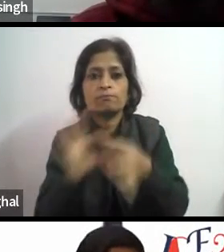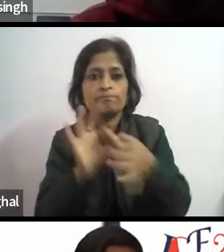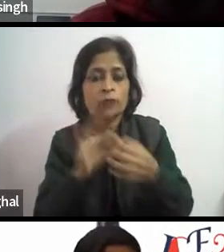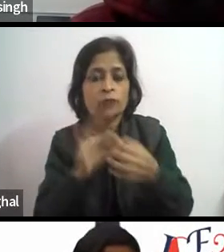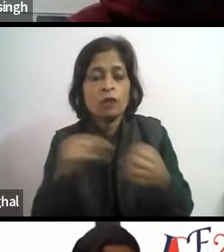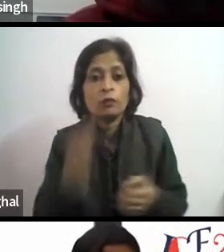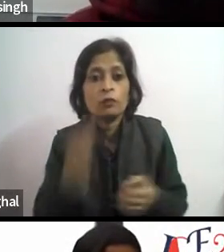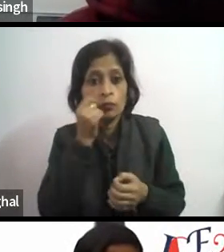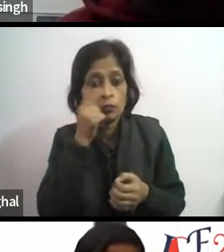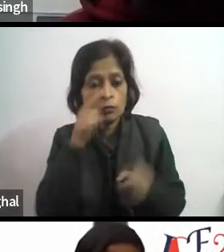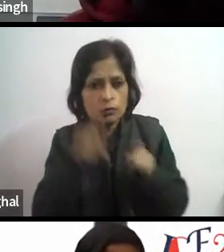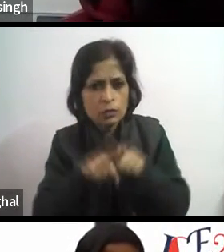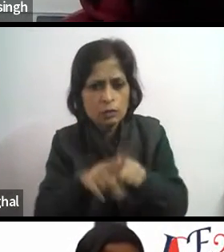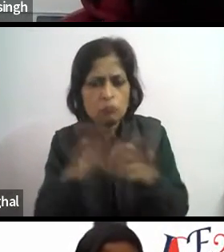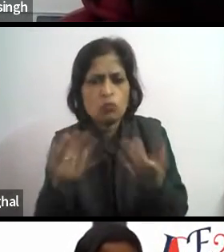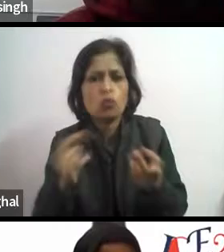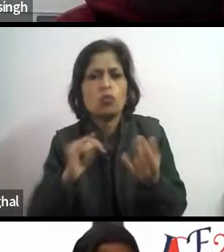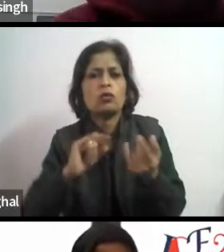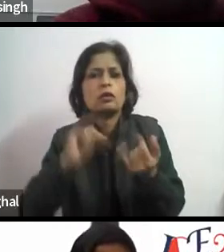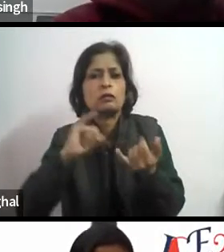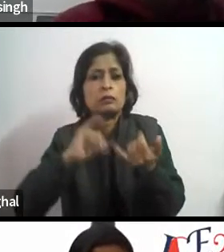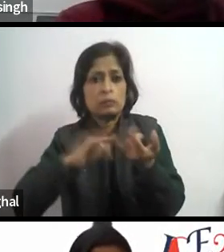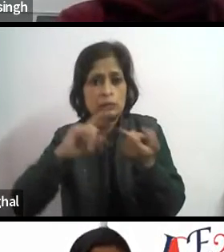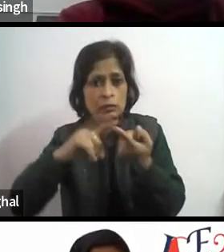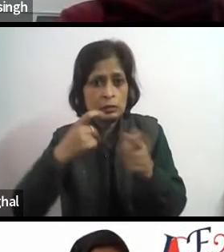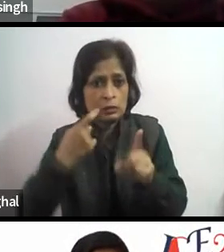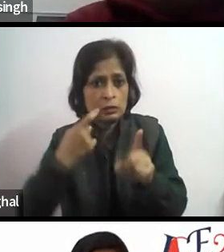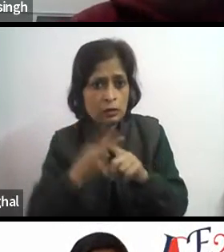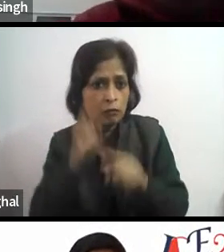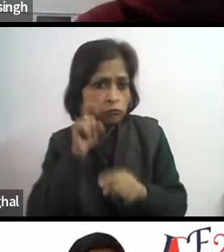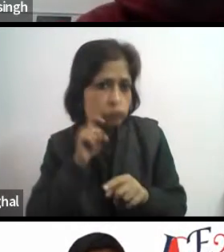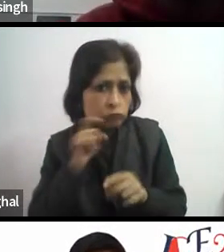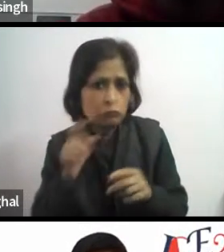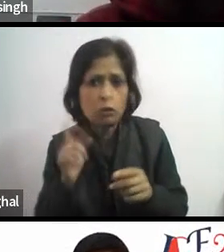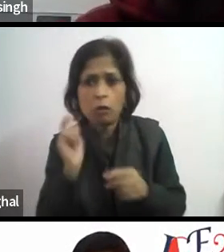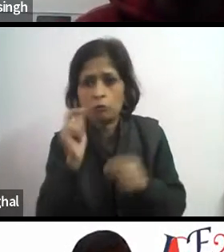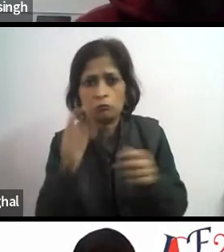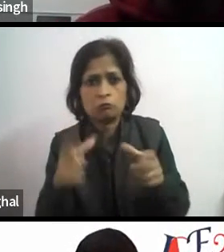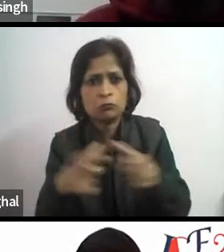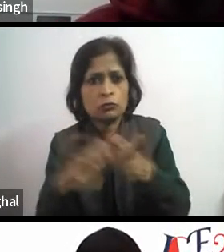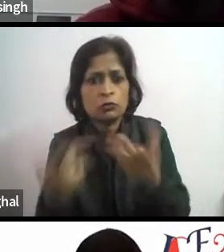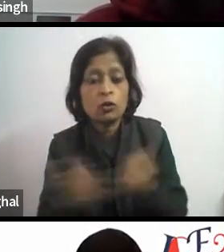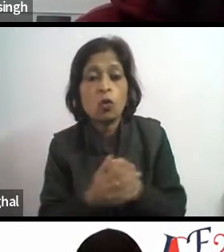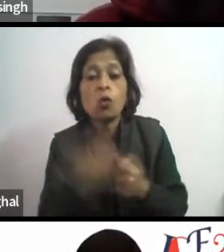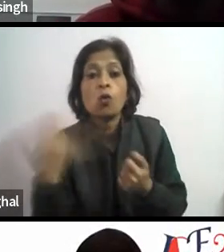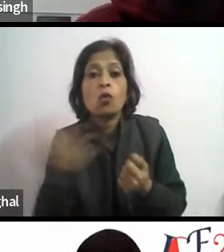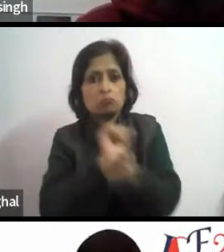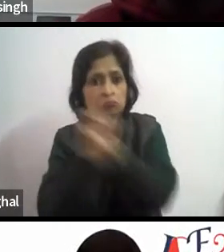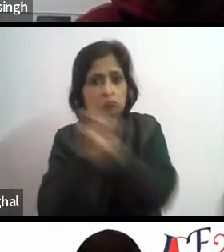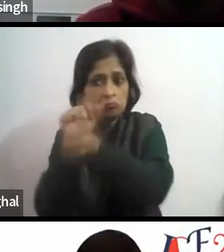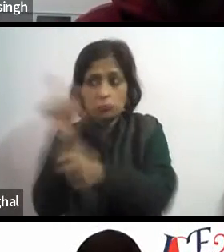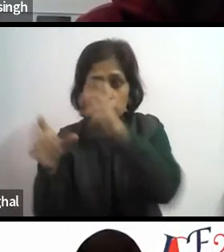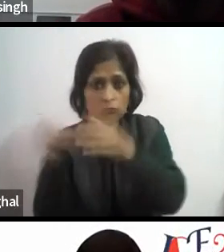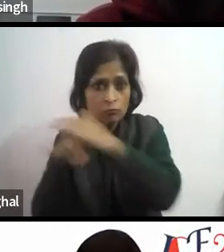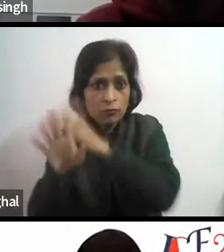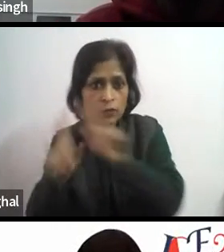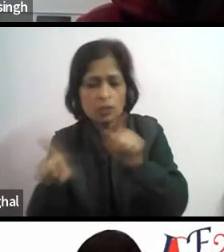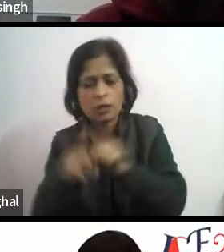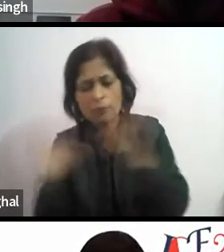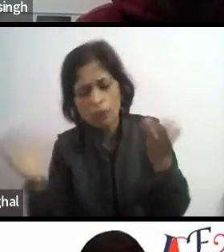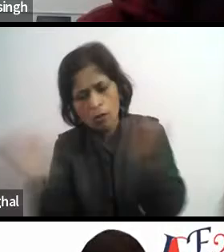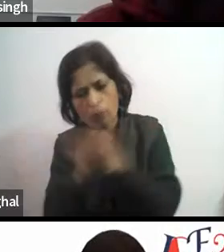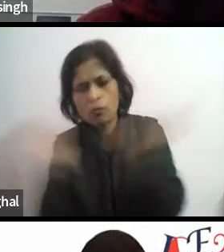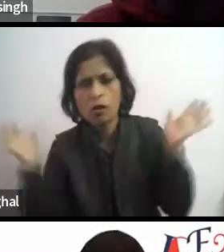transgenders, sex workers, disabled, jail inmates. We would be very happy to share it with you. Do come, do